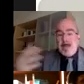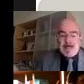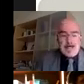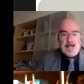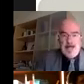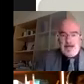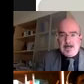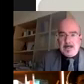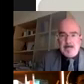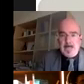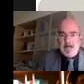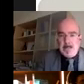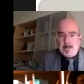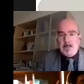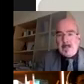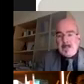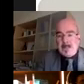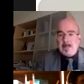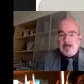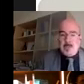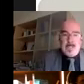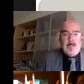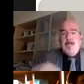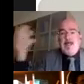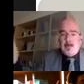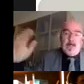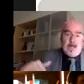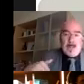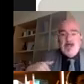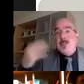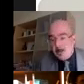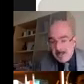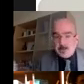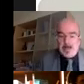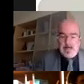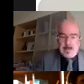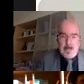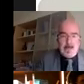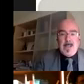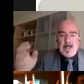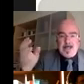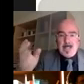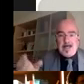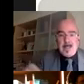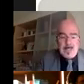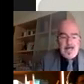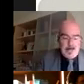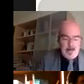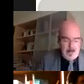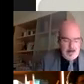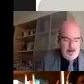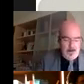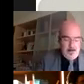and operating under the main human rights international instruments, international or regional instruments. This is the